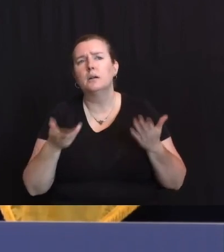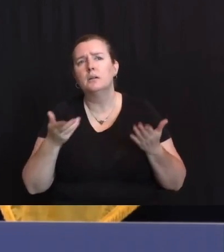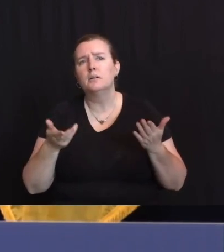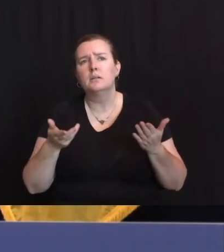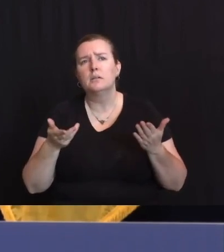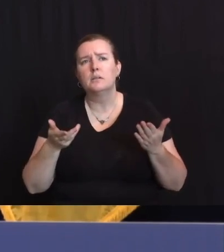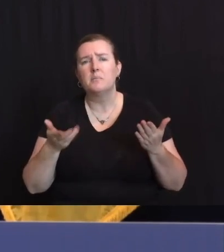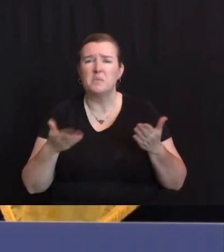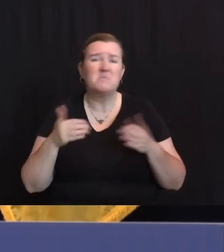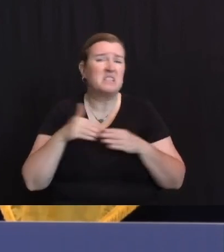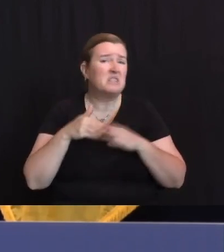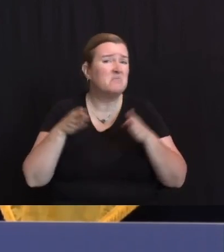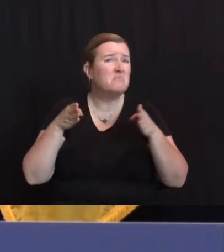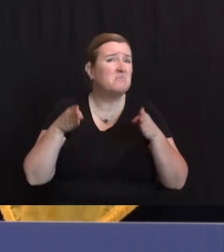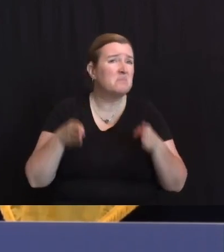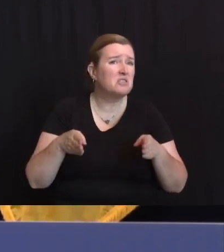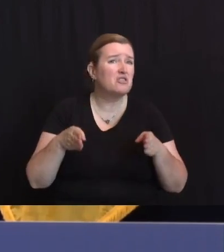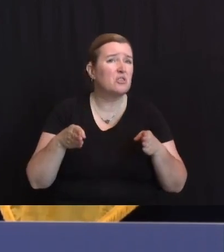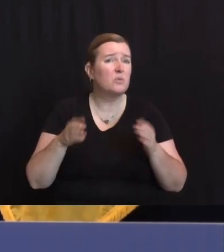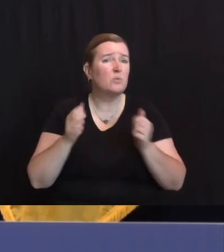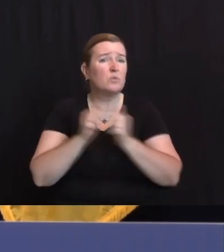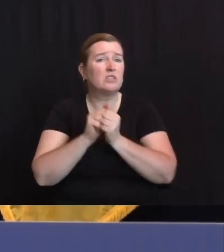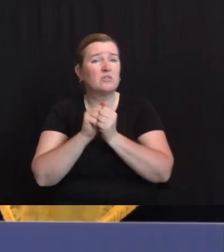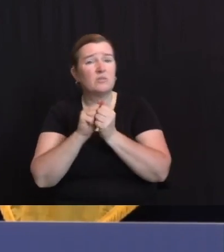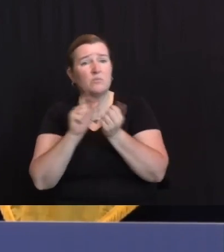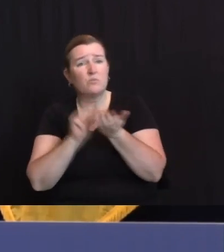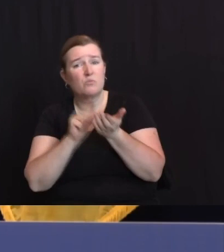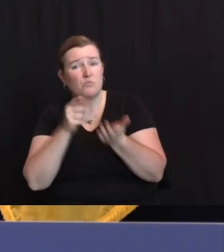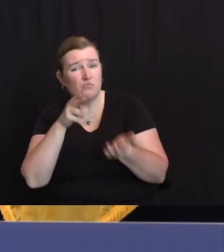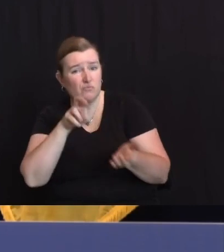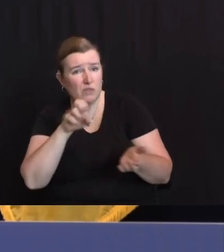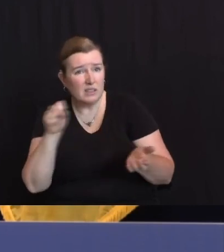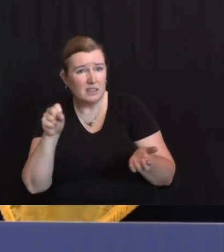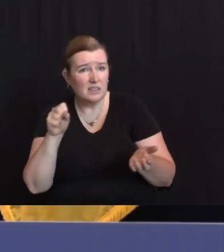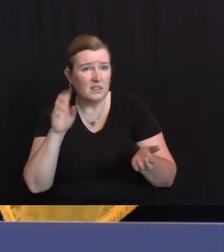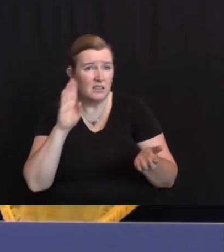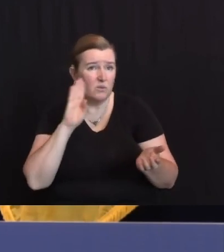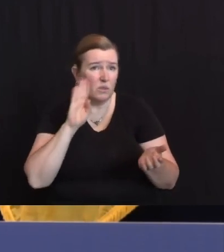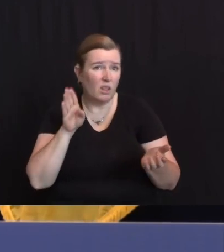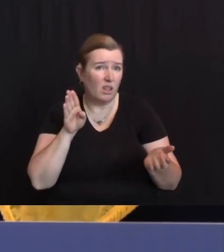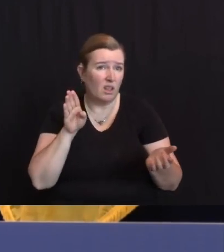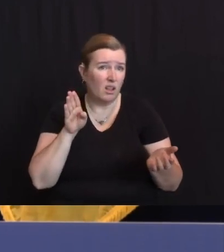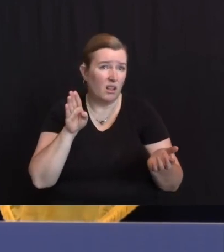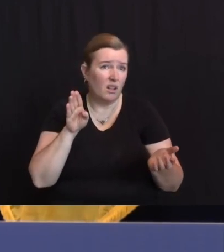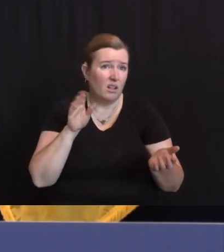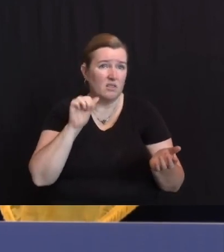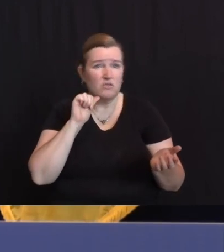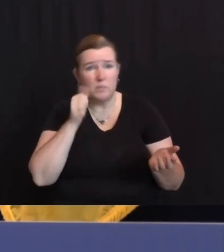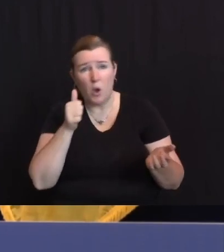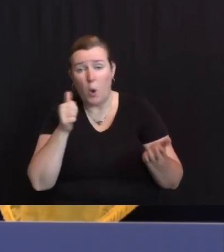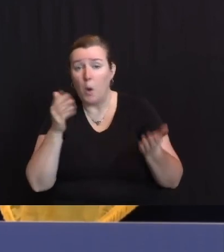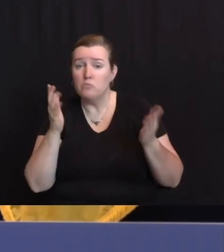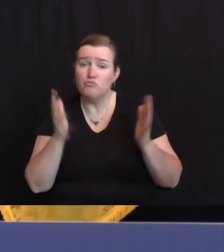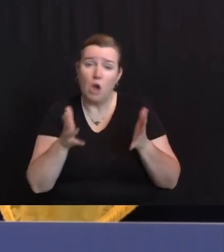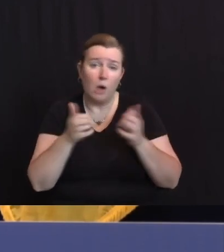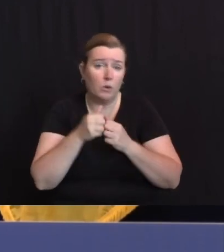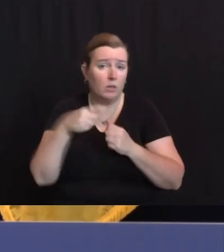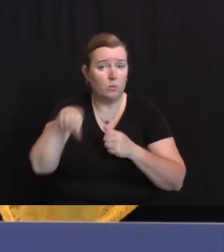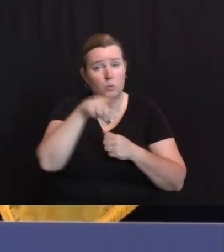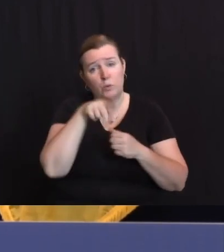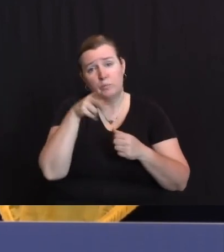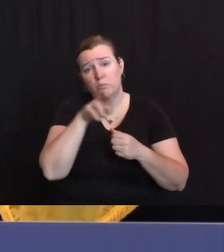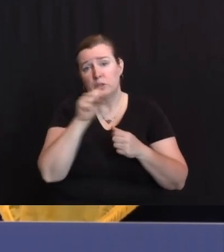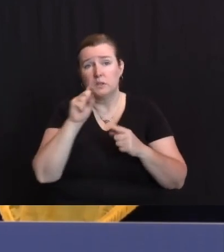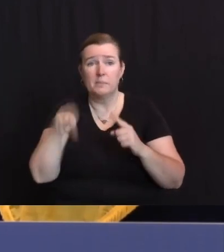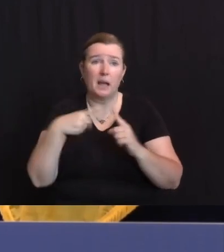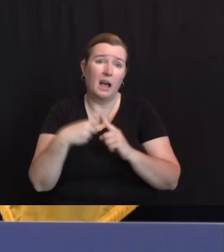person, with members of the press, to deliver the overnight numbers, Judy, on your and our behalf, and then